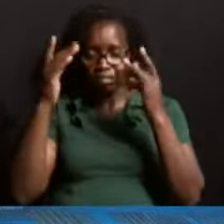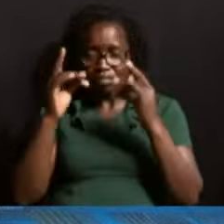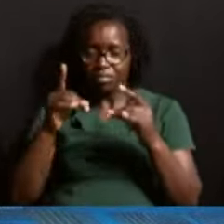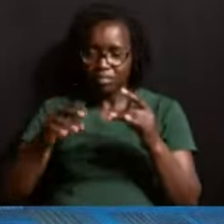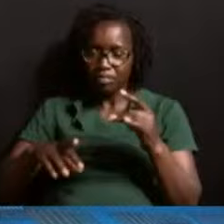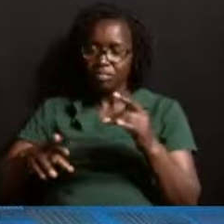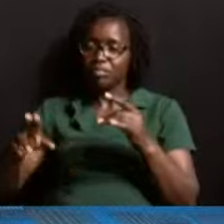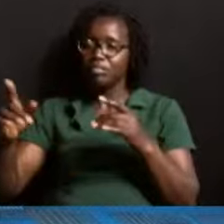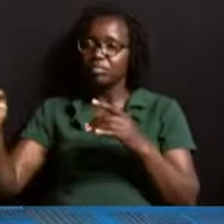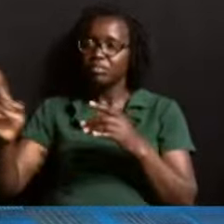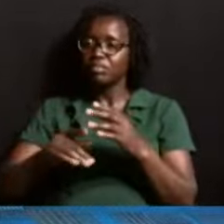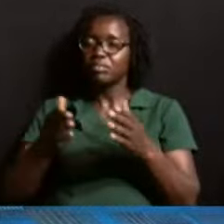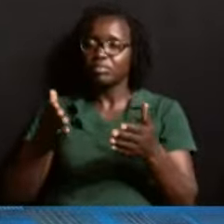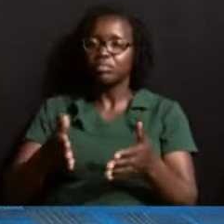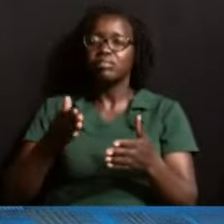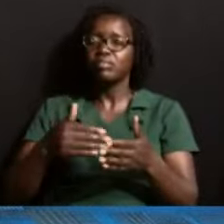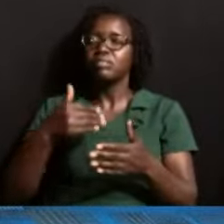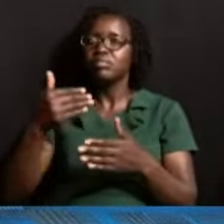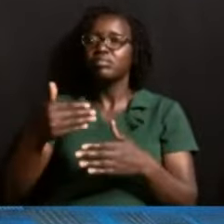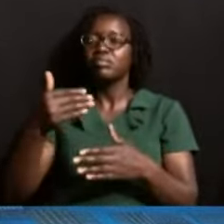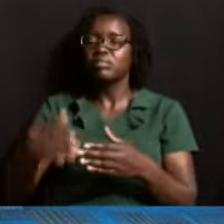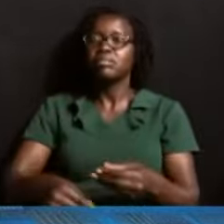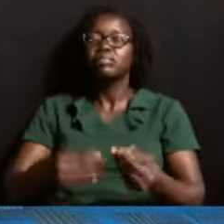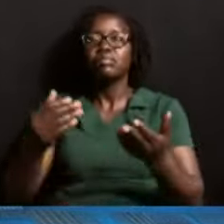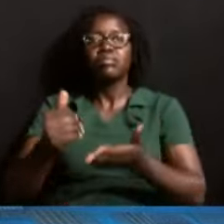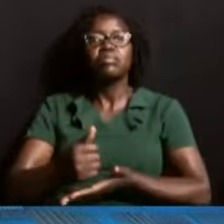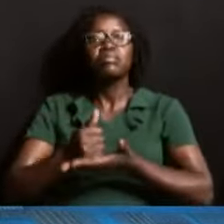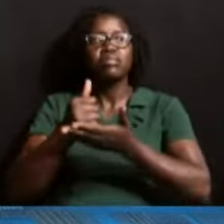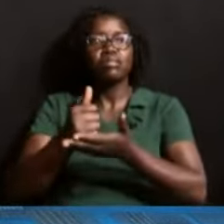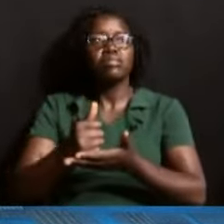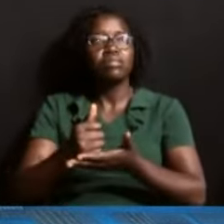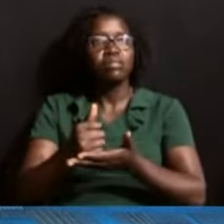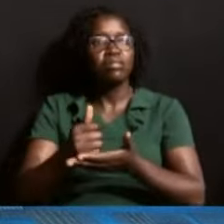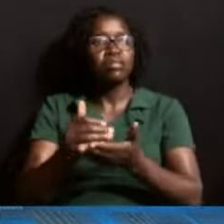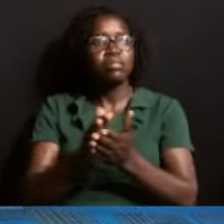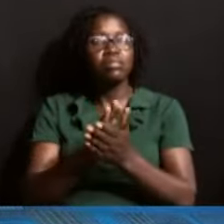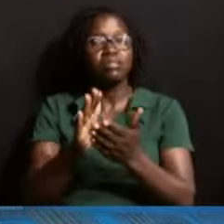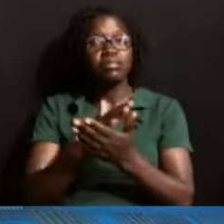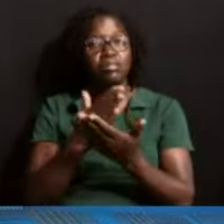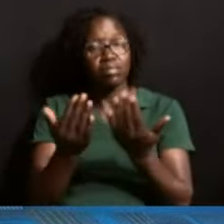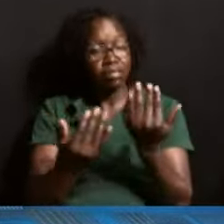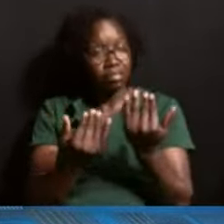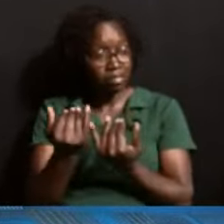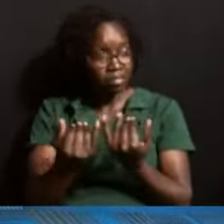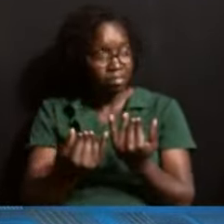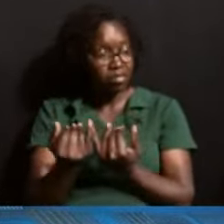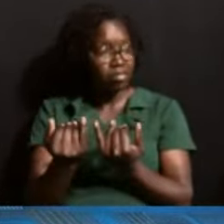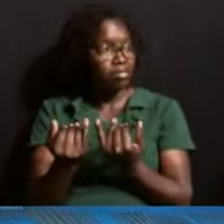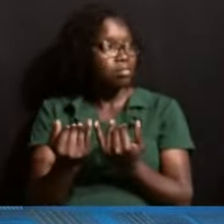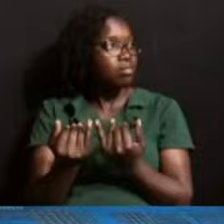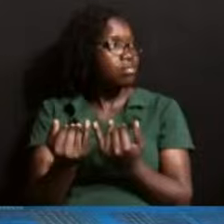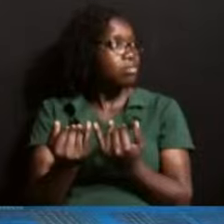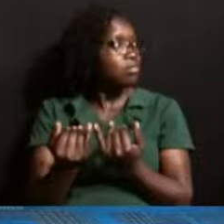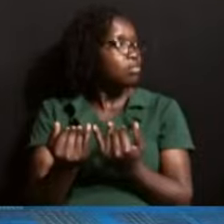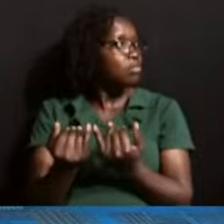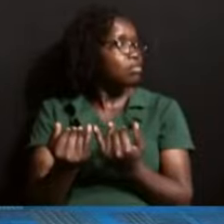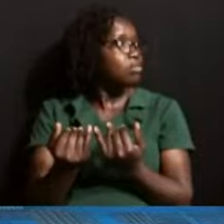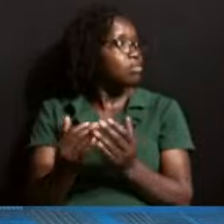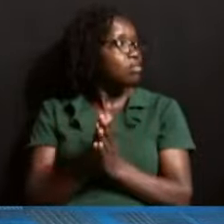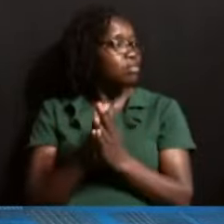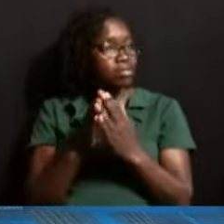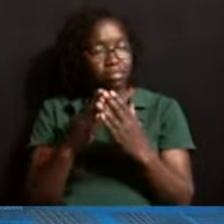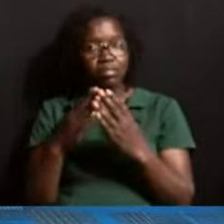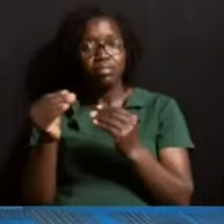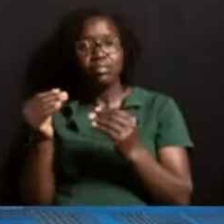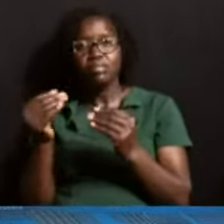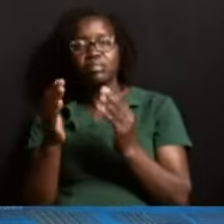presence. He will offer help. Let me say something. On Sabbath, I'm going to be here. And I want to